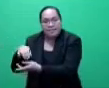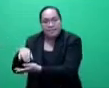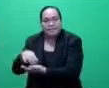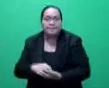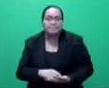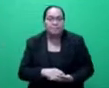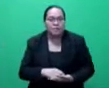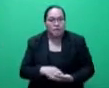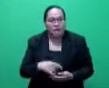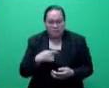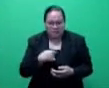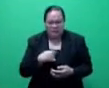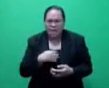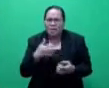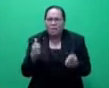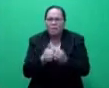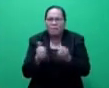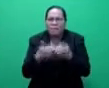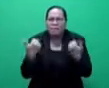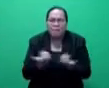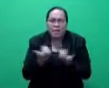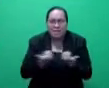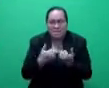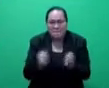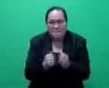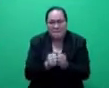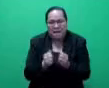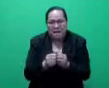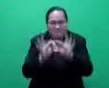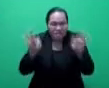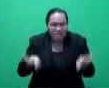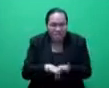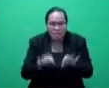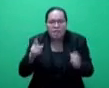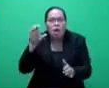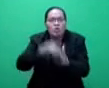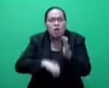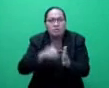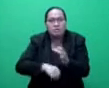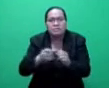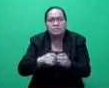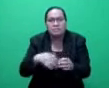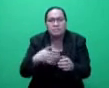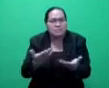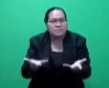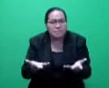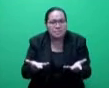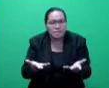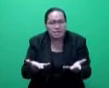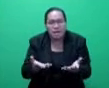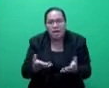shed unnecessary paperwork. Previously, the costs of excessive documentation for a business license may have